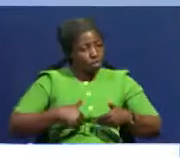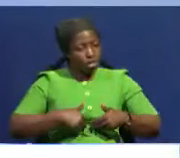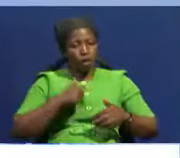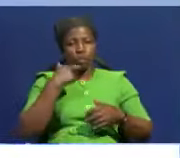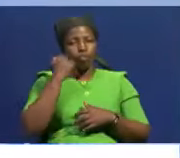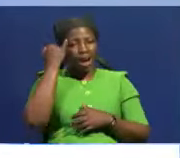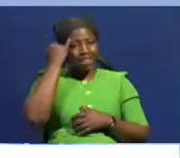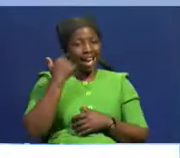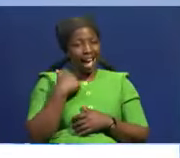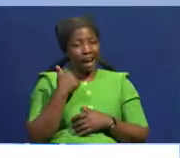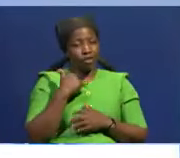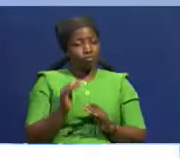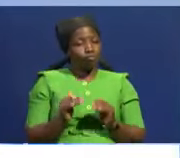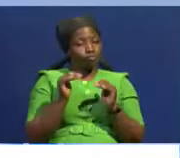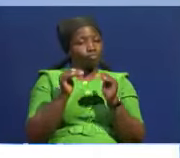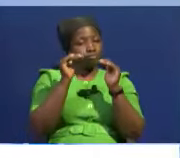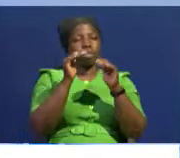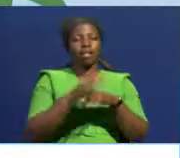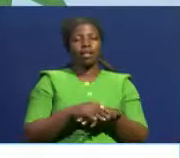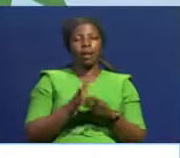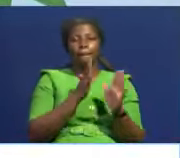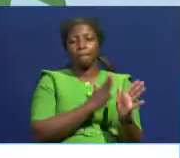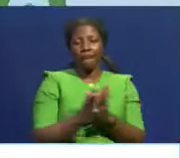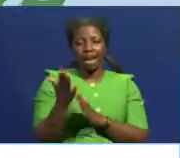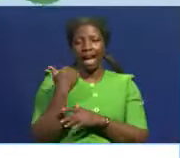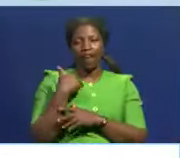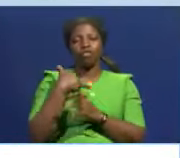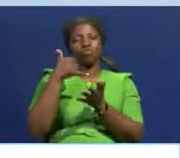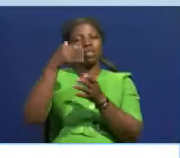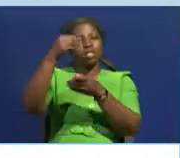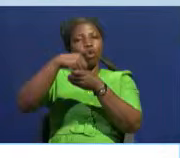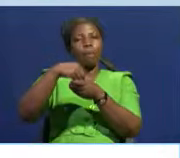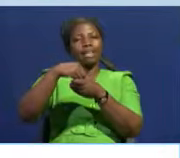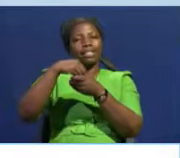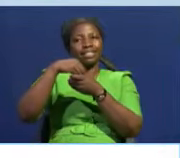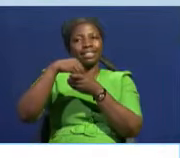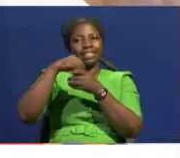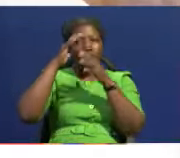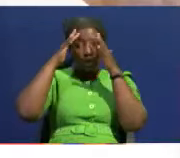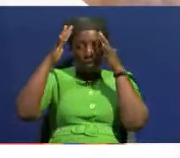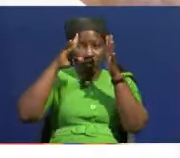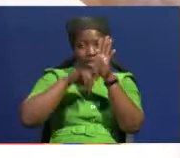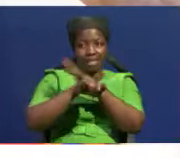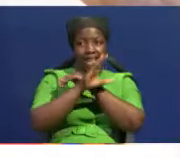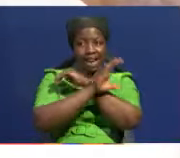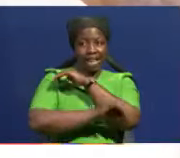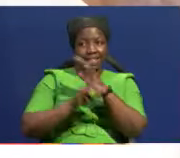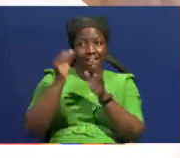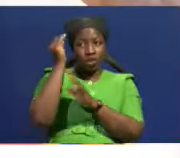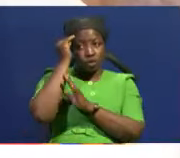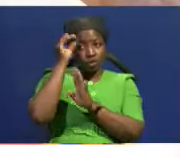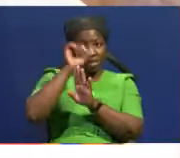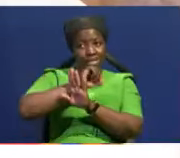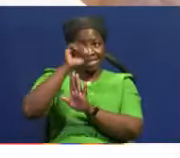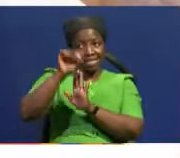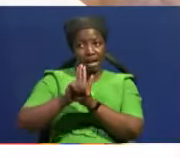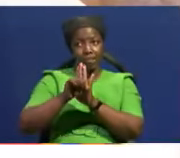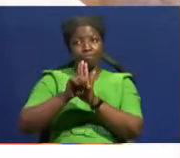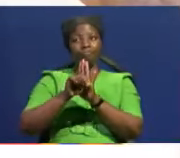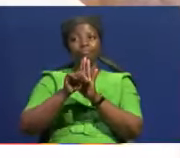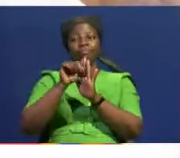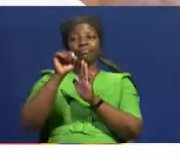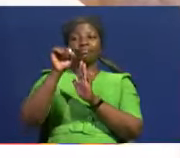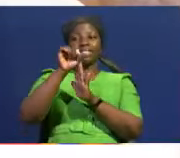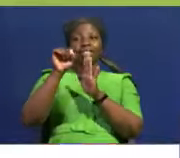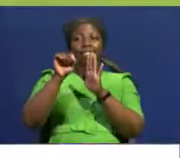next level. Plans are also underway to incorporate innovation in the country's education system to equip learners with skill sets needed